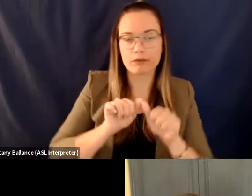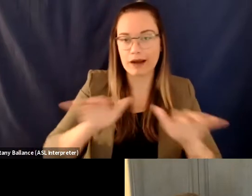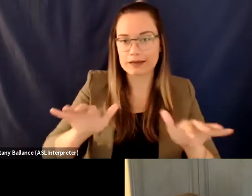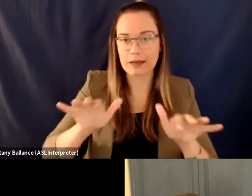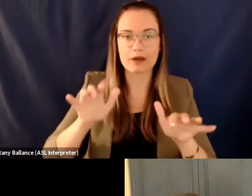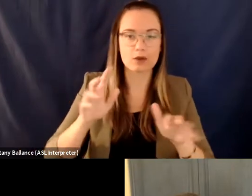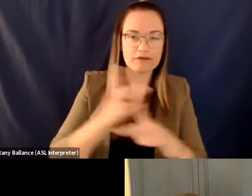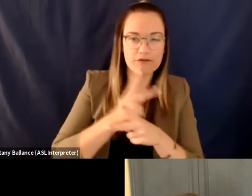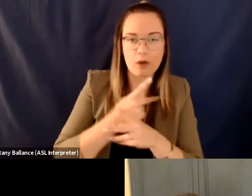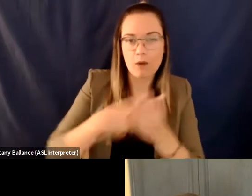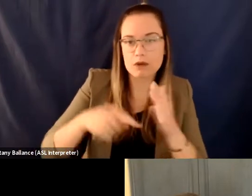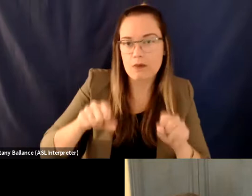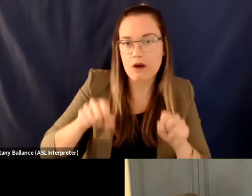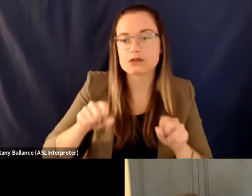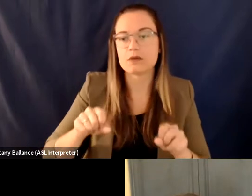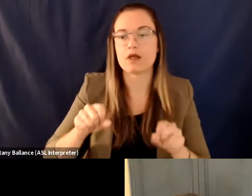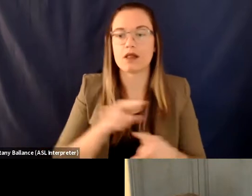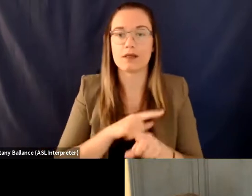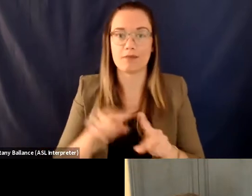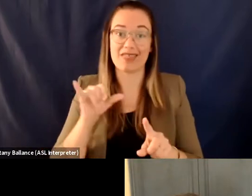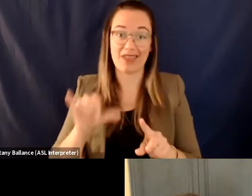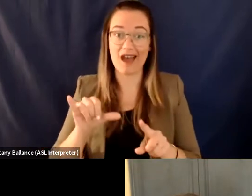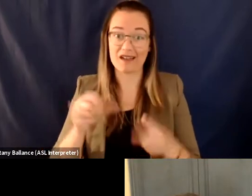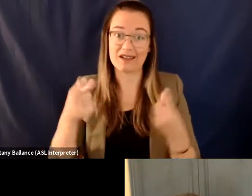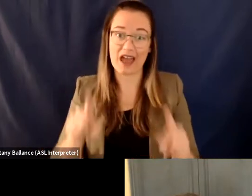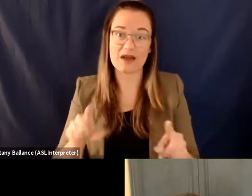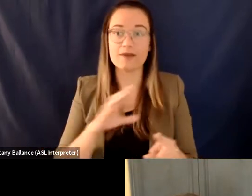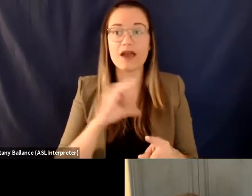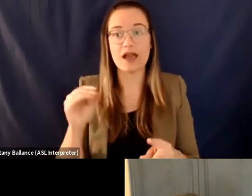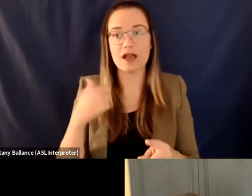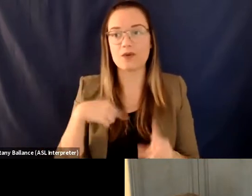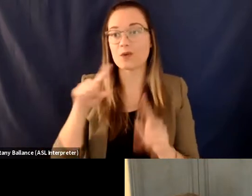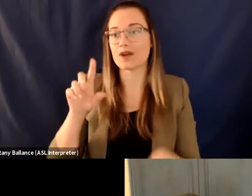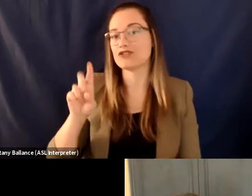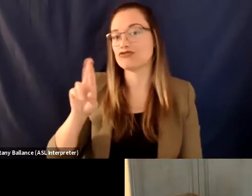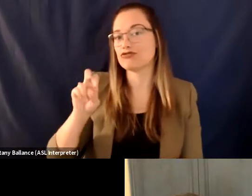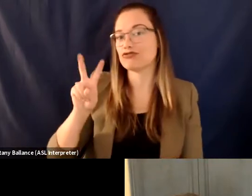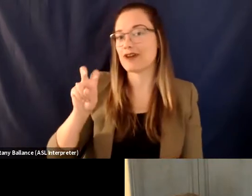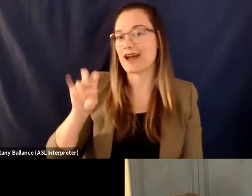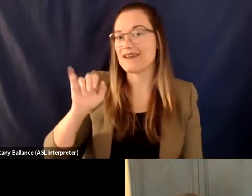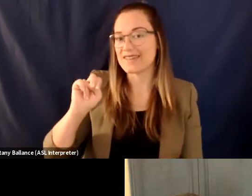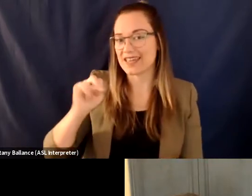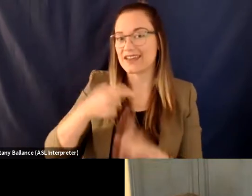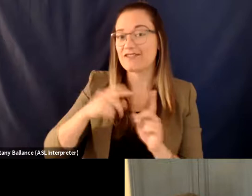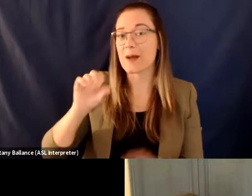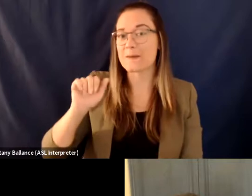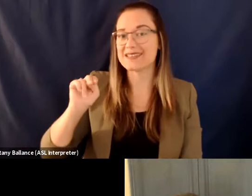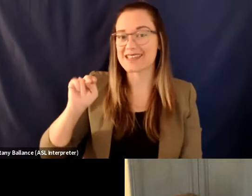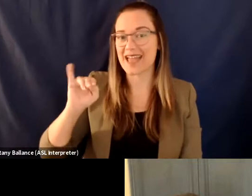And so that was what was possible. And in fact, we went to the drive-in in San Jose, and it was kind of